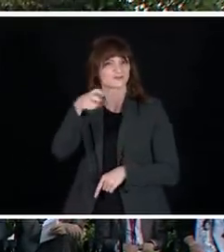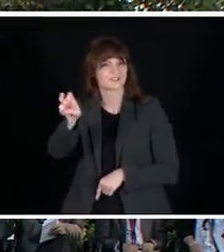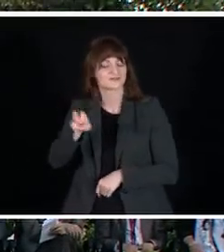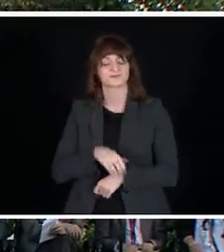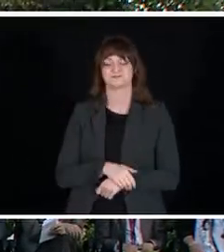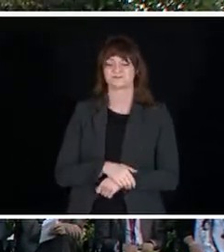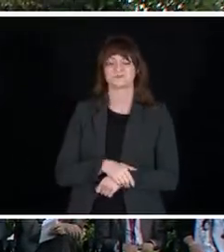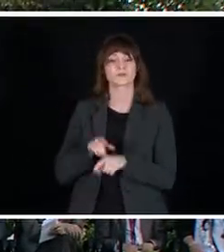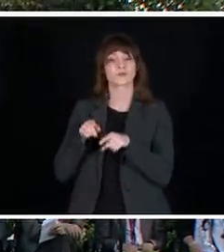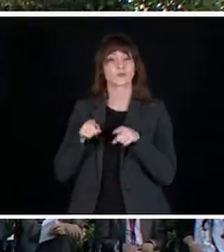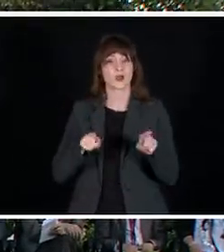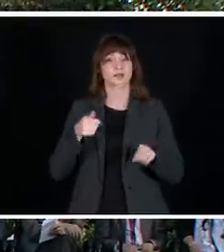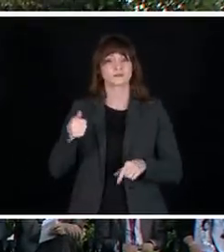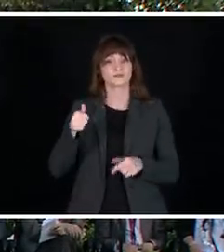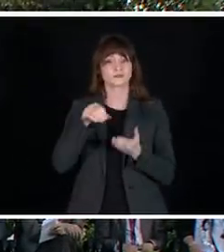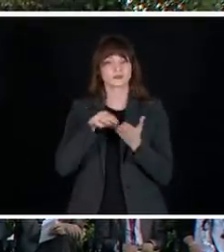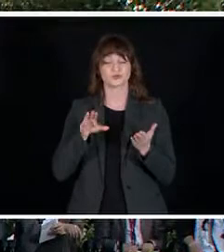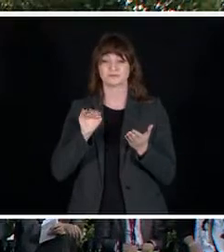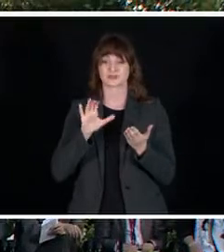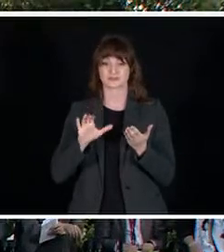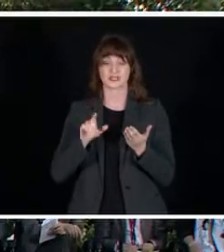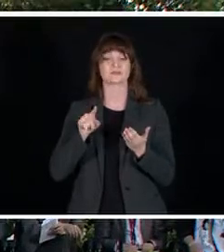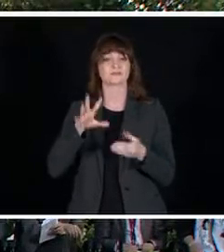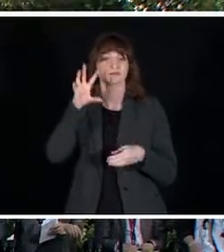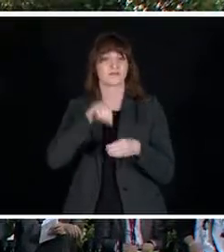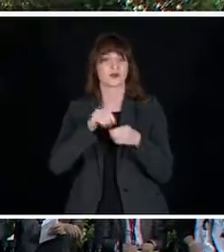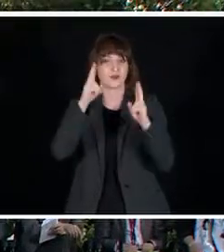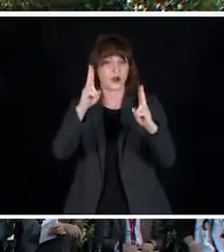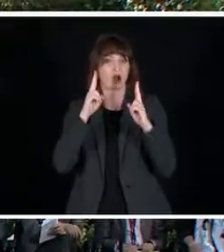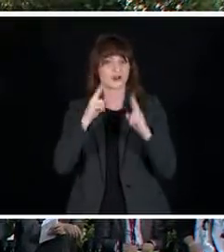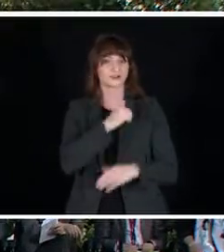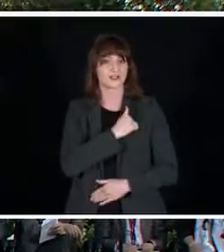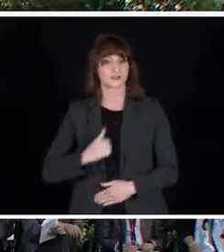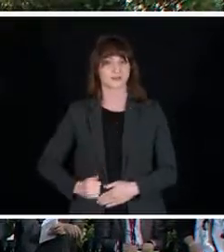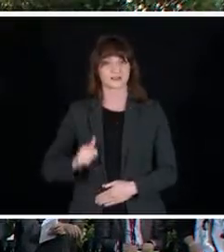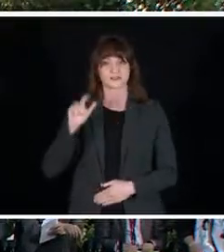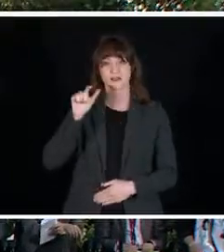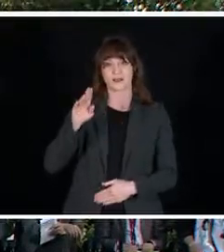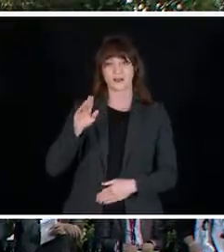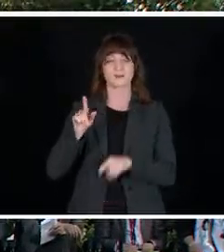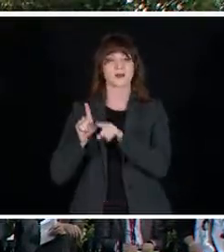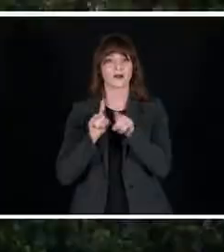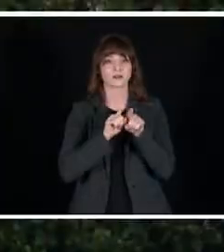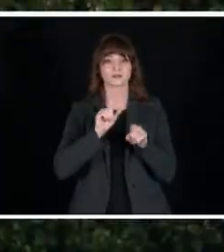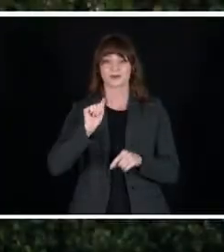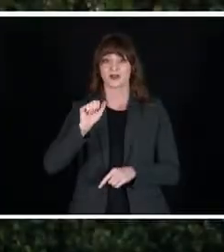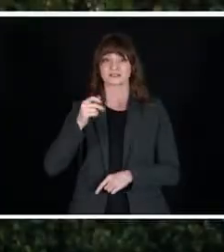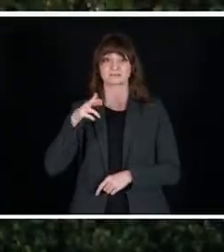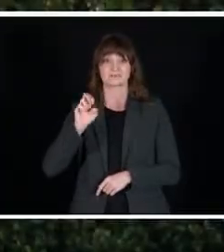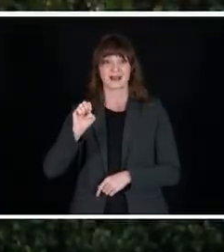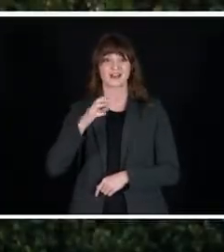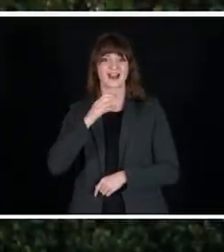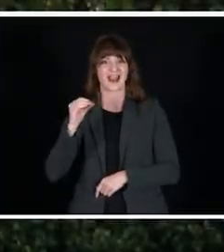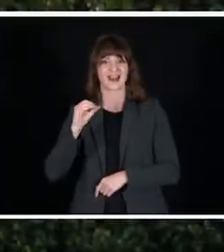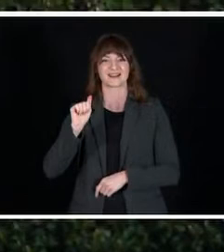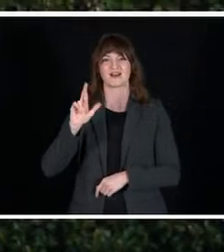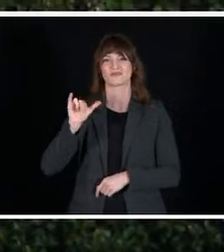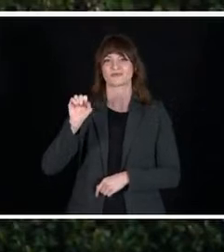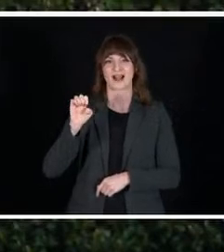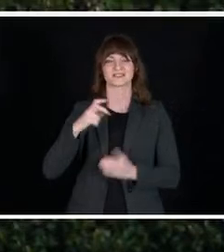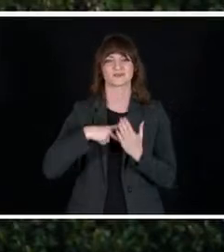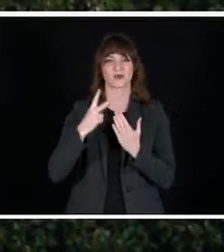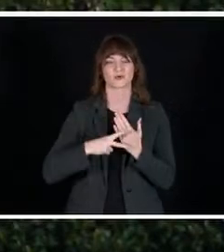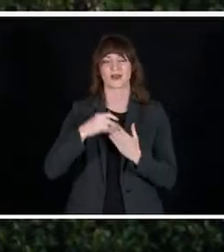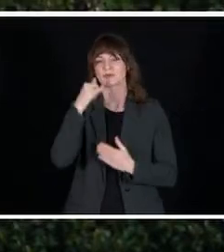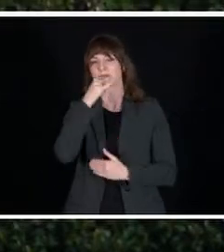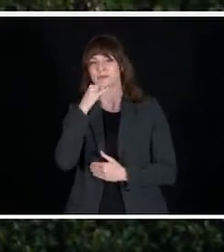at Mount SAC, he was also a member of the Honors Ambassadors Club and the Aspire and Arise programs. Additionally, he